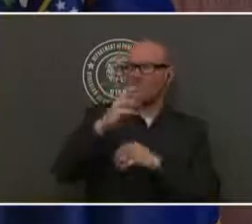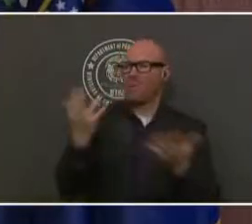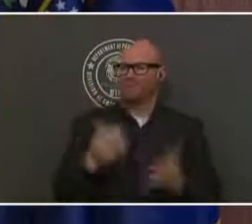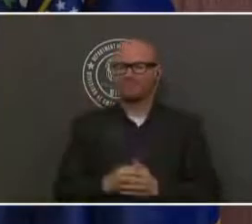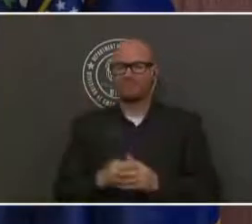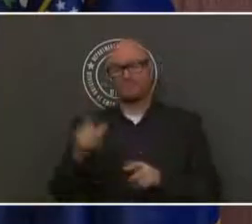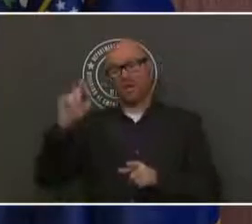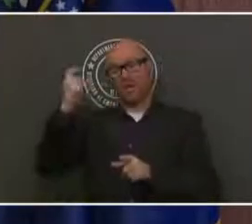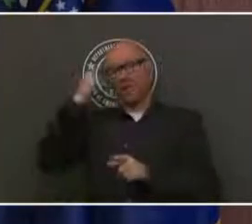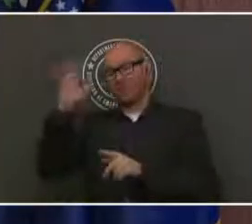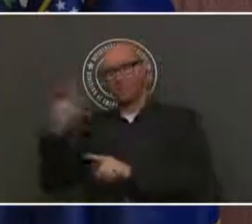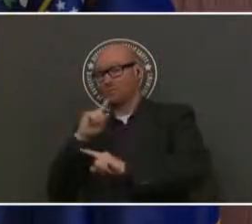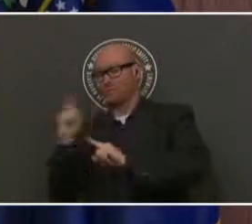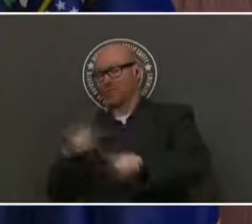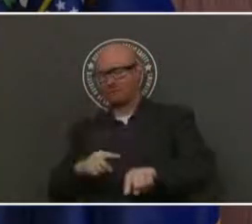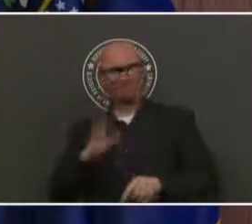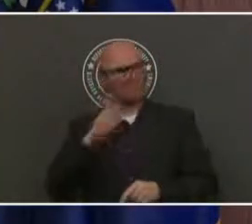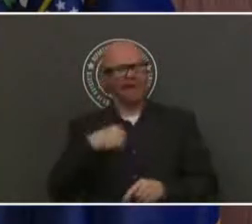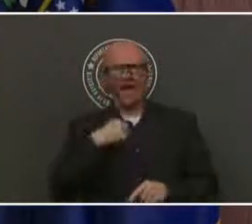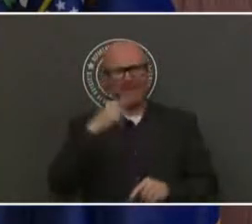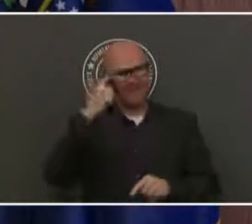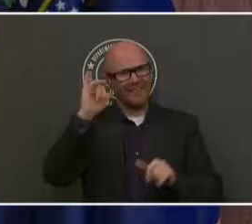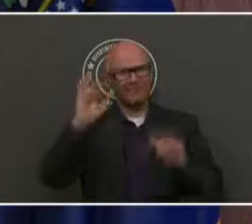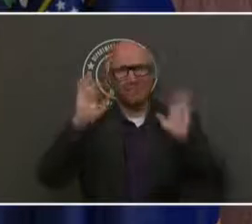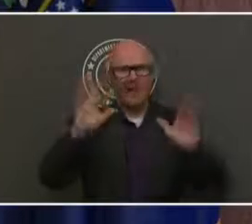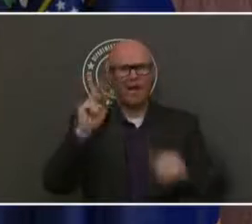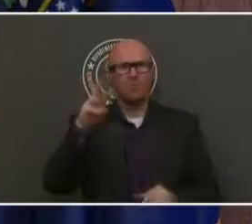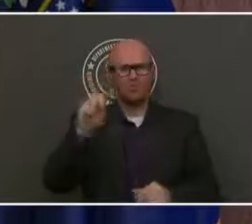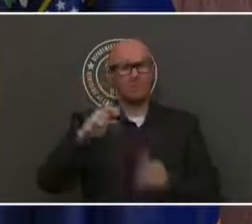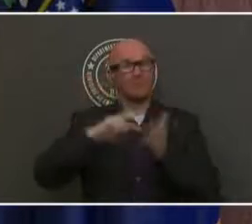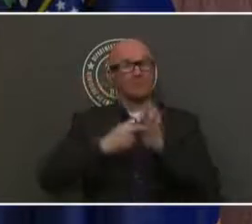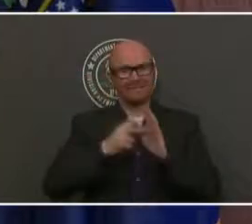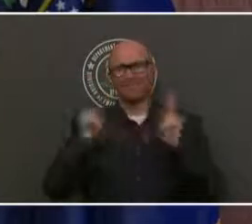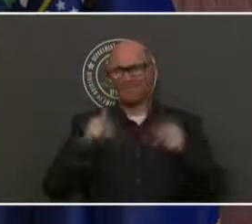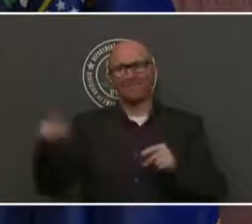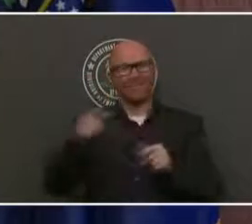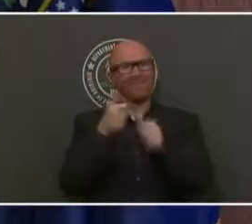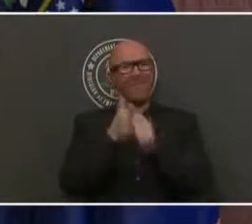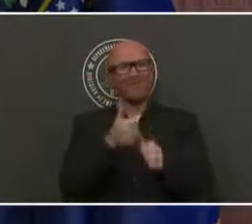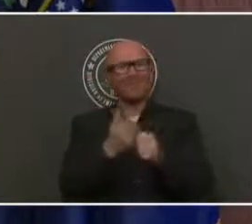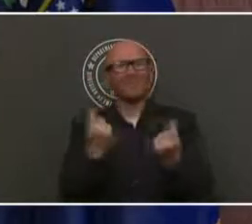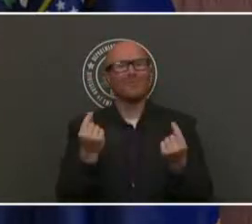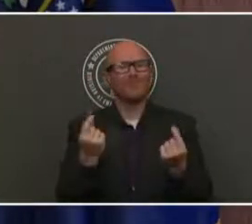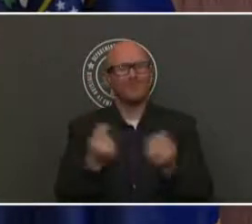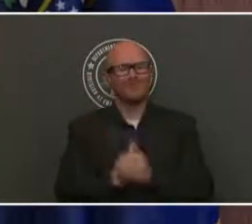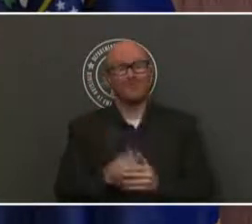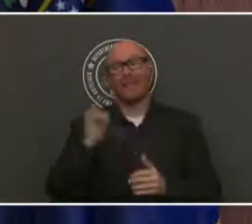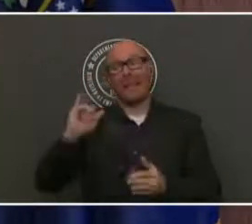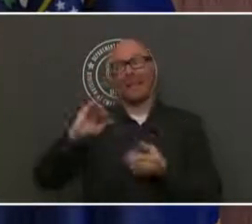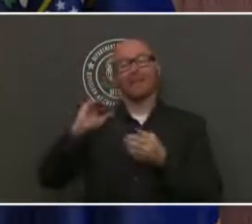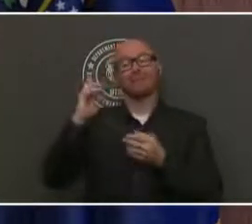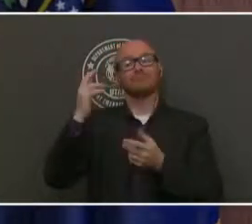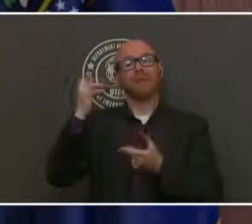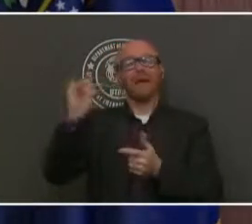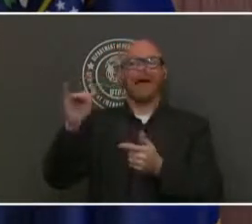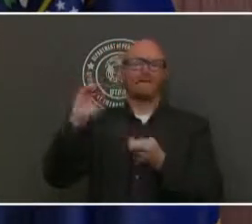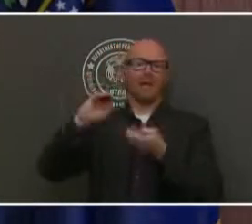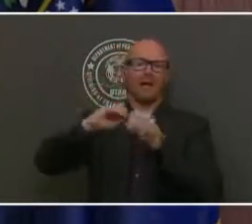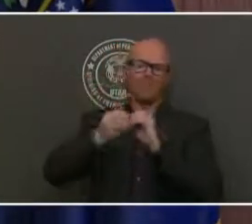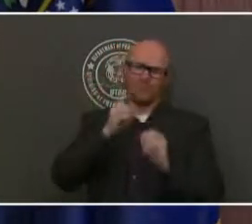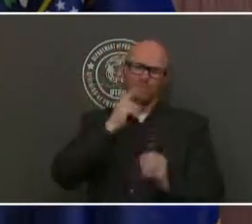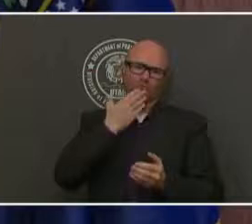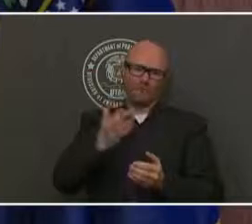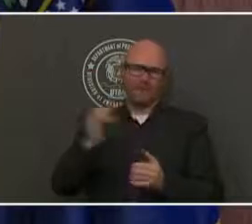it's too soon. I think it's great news. I think that's exciting. And the reason that metric, which I think was a much better metric